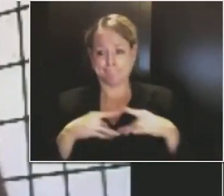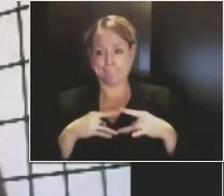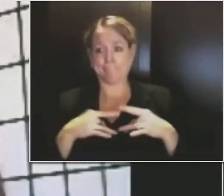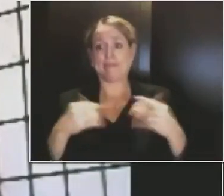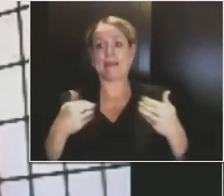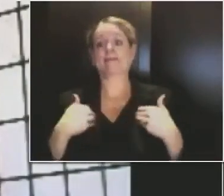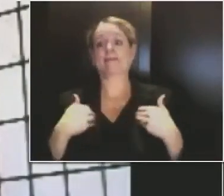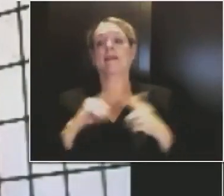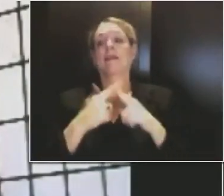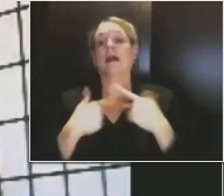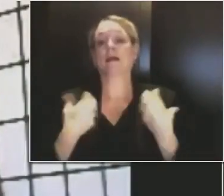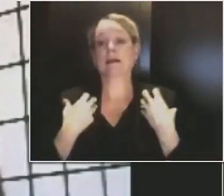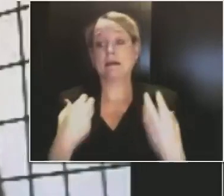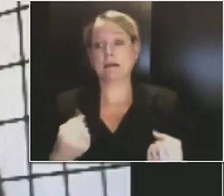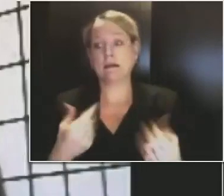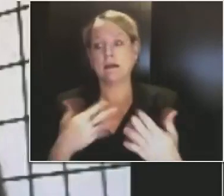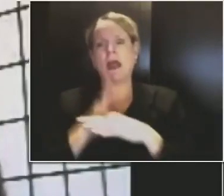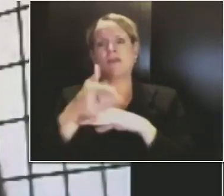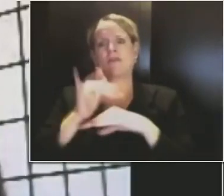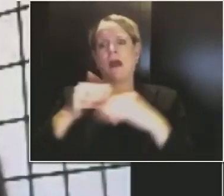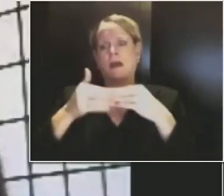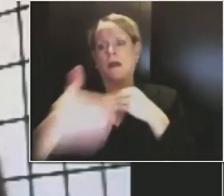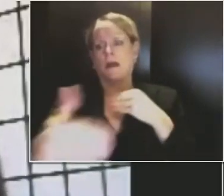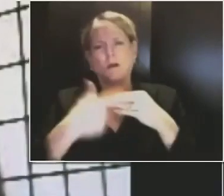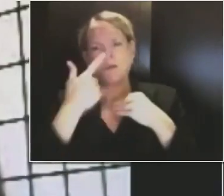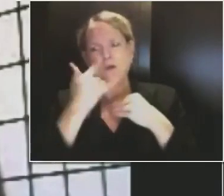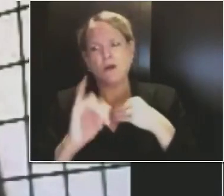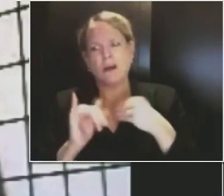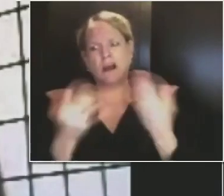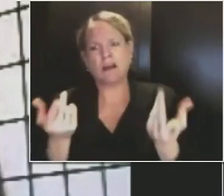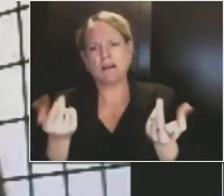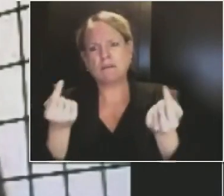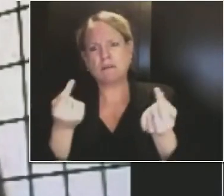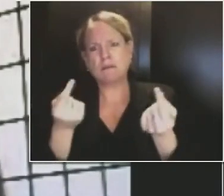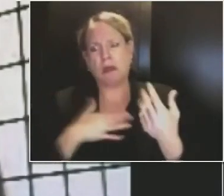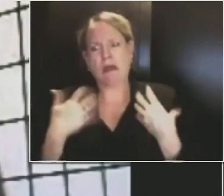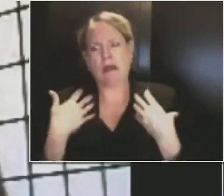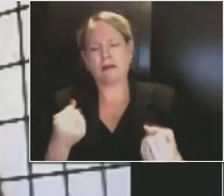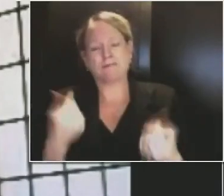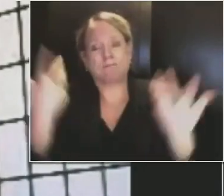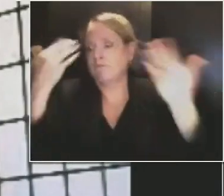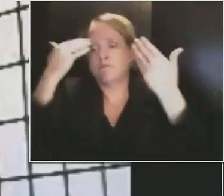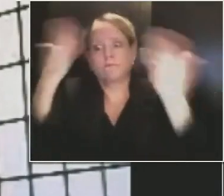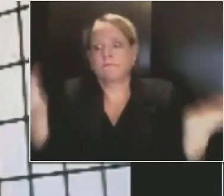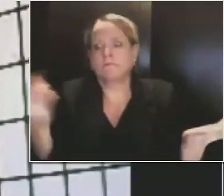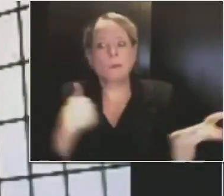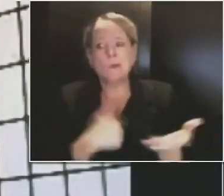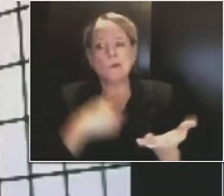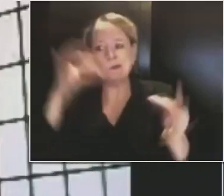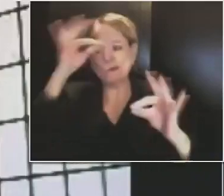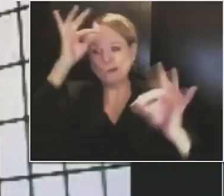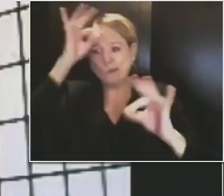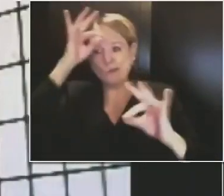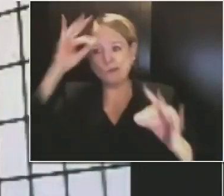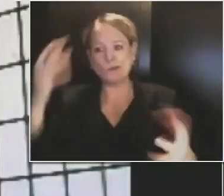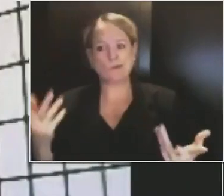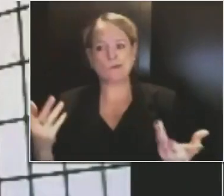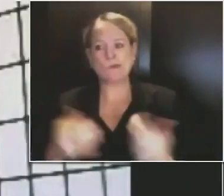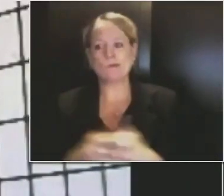it is our job and our duty to recommend, everything that we can and to help implement